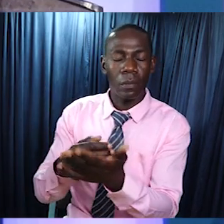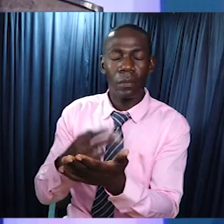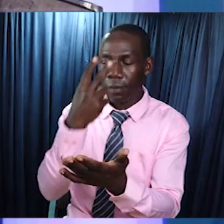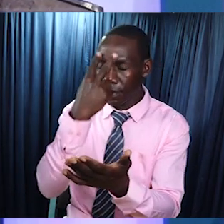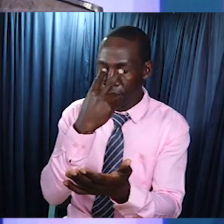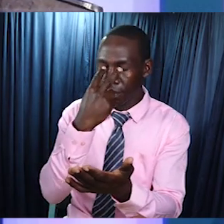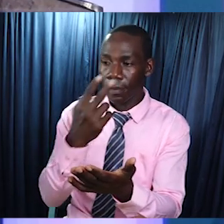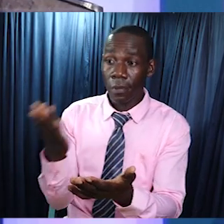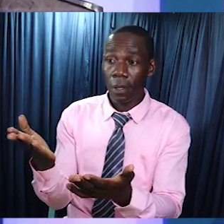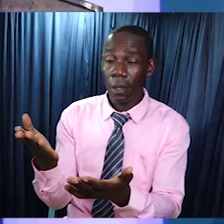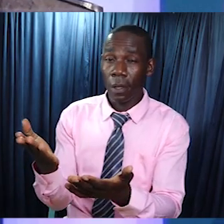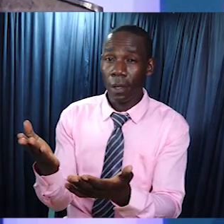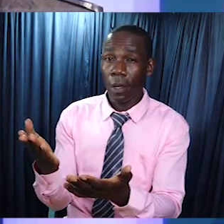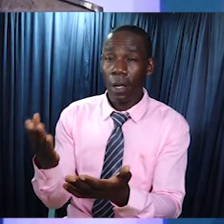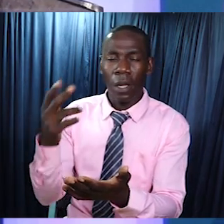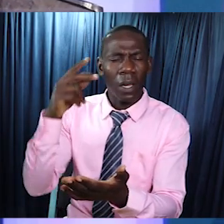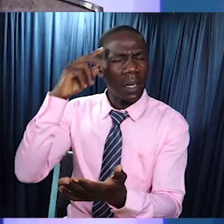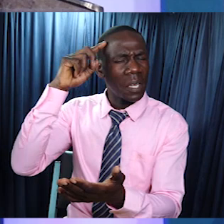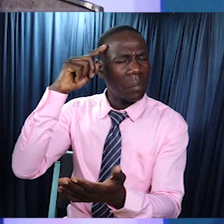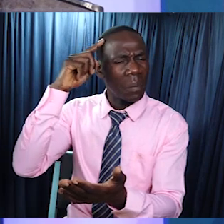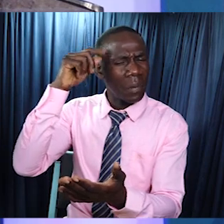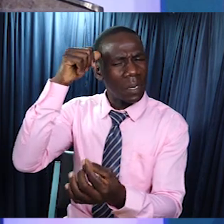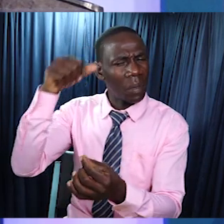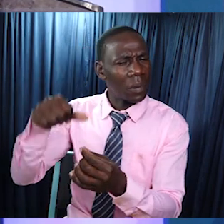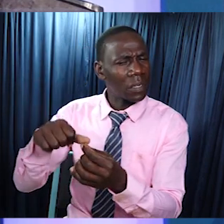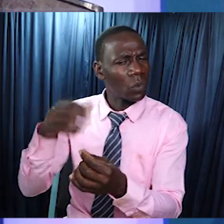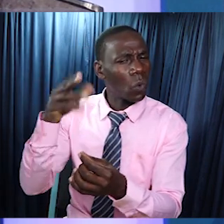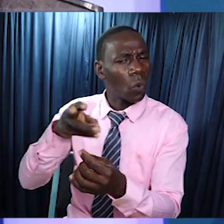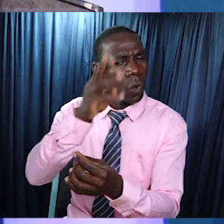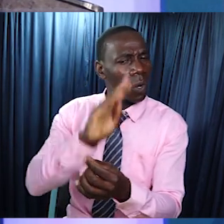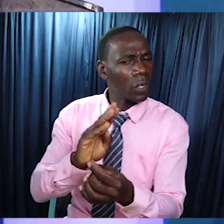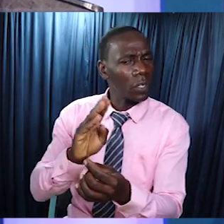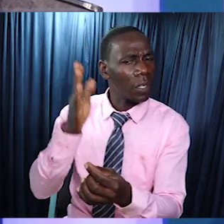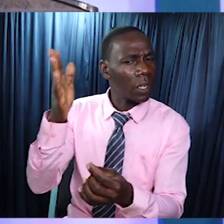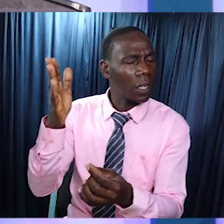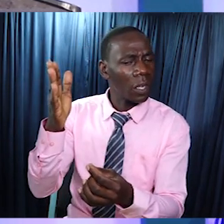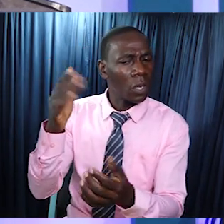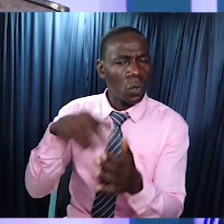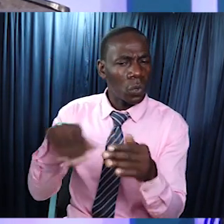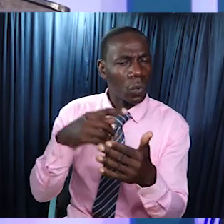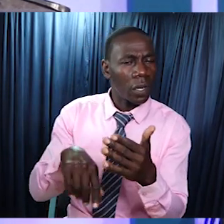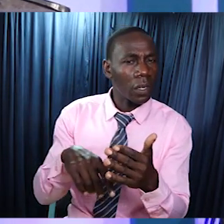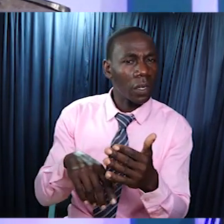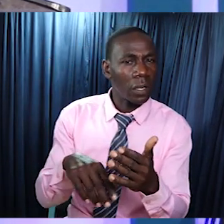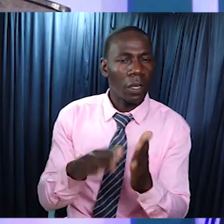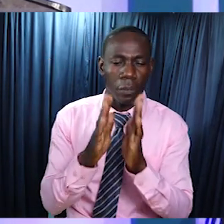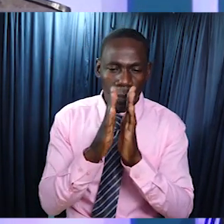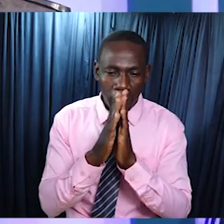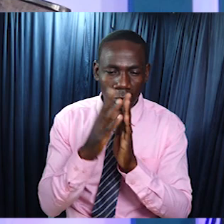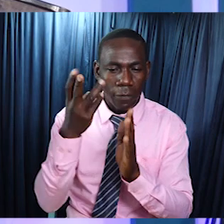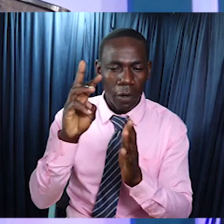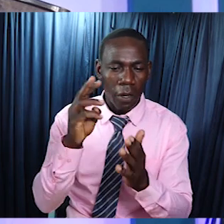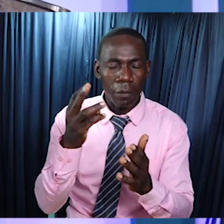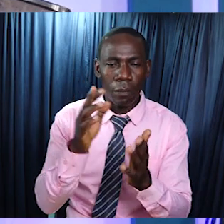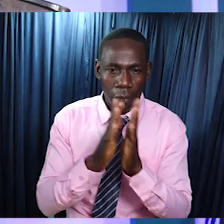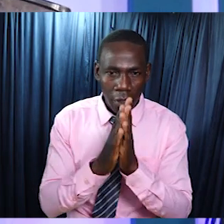Okay. Ah. What? Akakumbuka kuna Mungu. She remembered there's God. Hasa tufanyaje? Now what should we do then? Muombe.